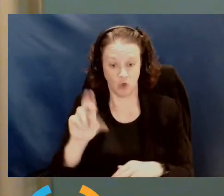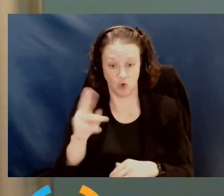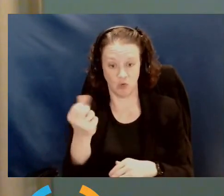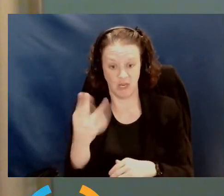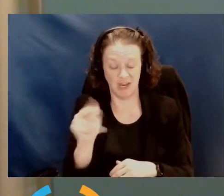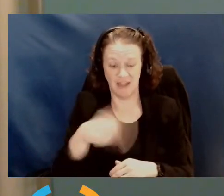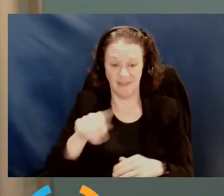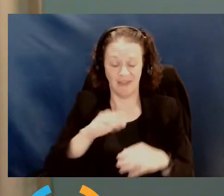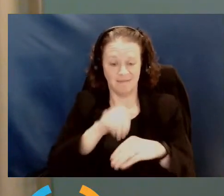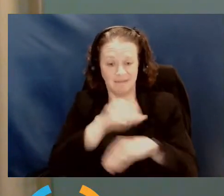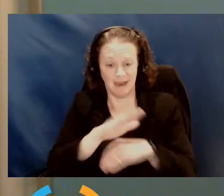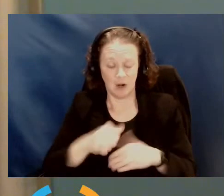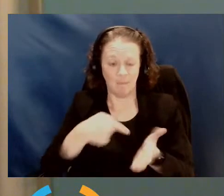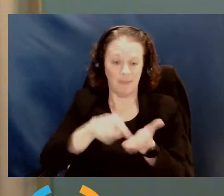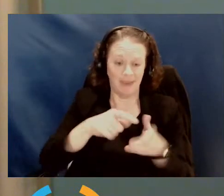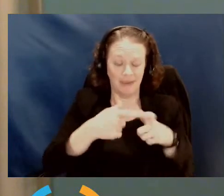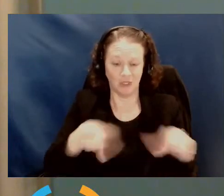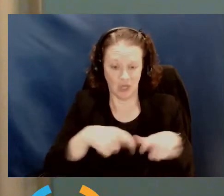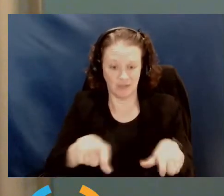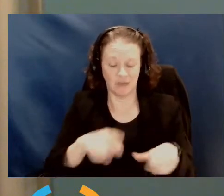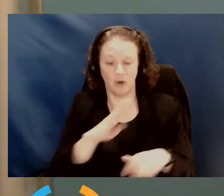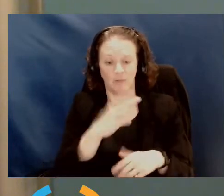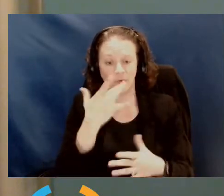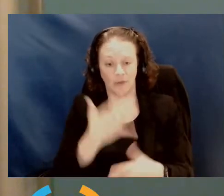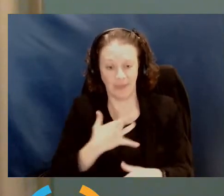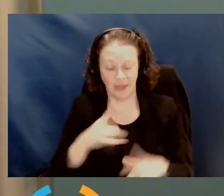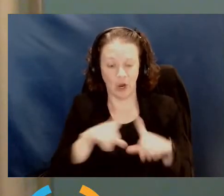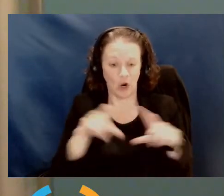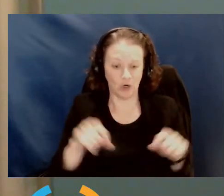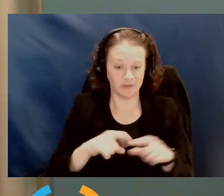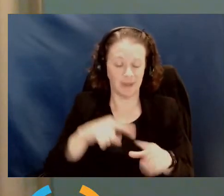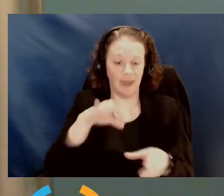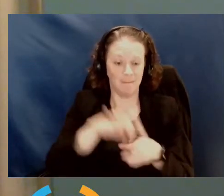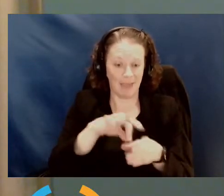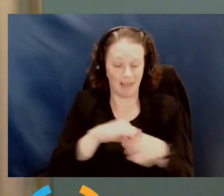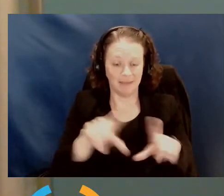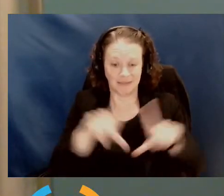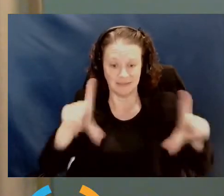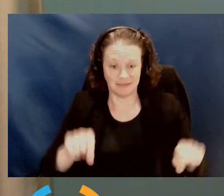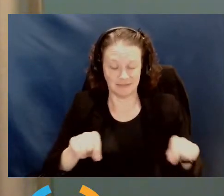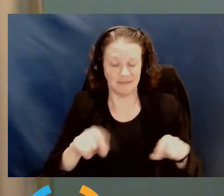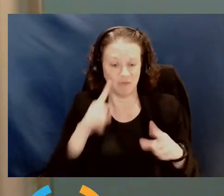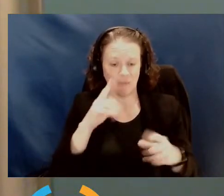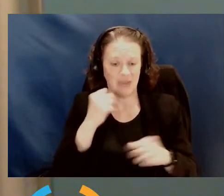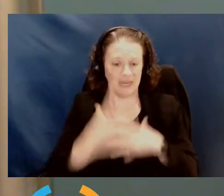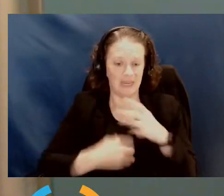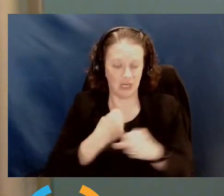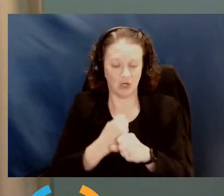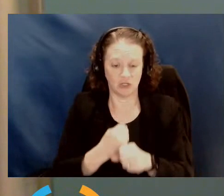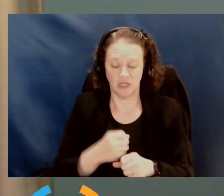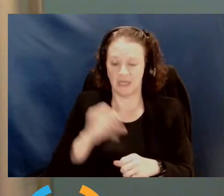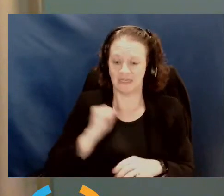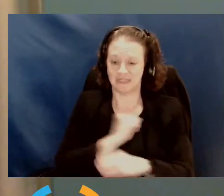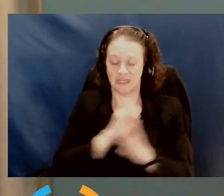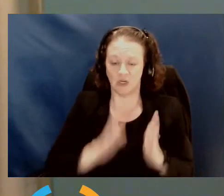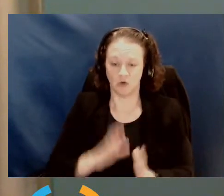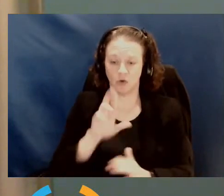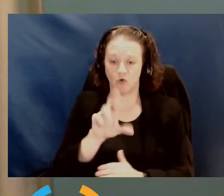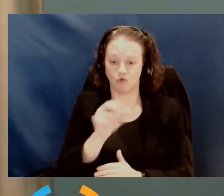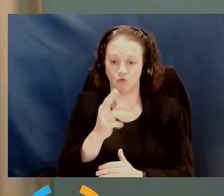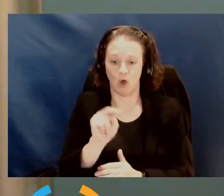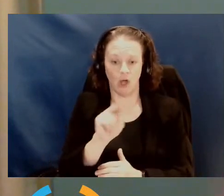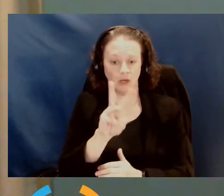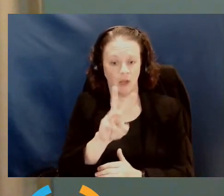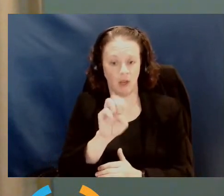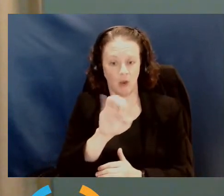our life-sustaining prescriptions, and our ballots for decades. Senators Ron Wyden and Jeff Merkley, two men who Oregonians have been proud